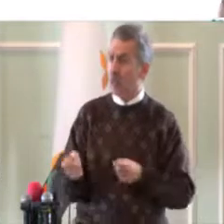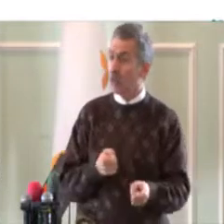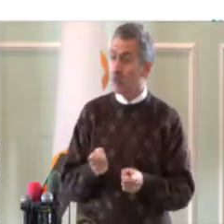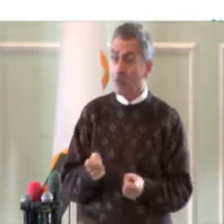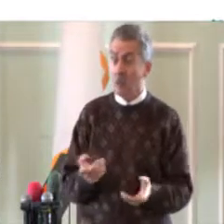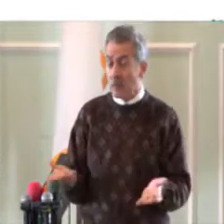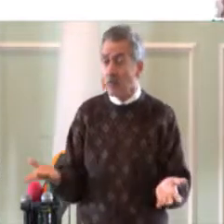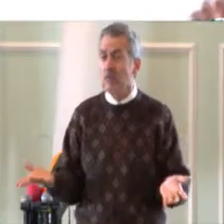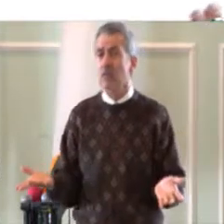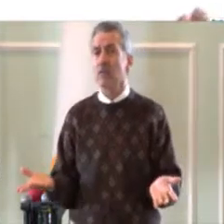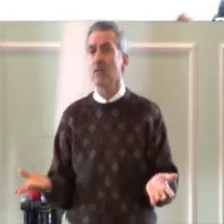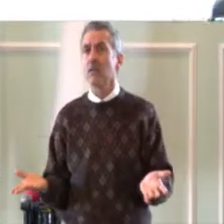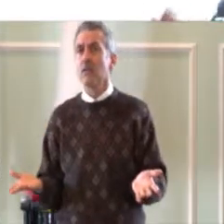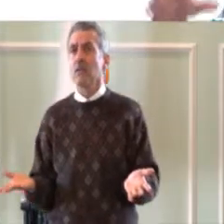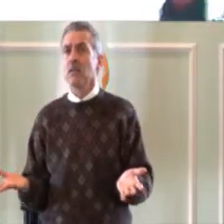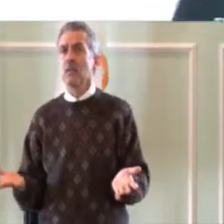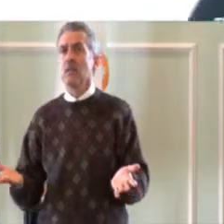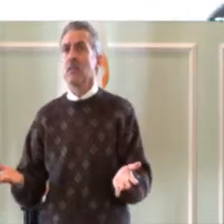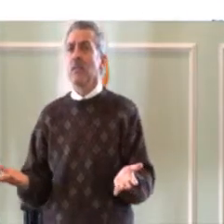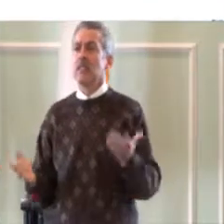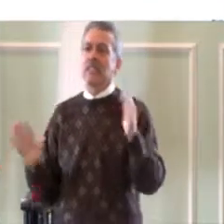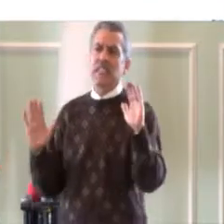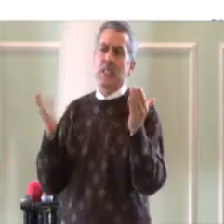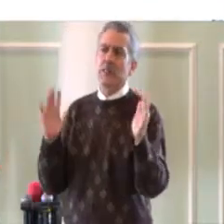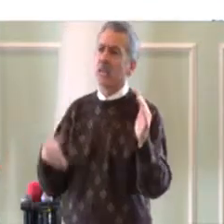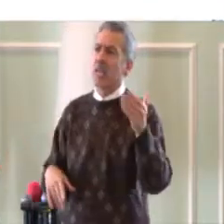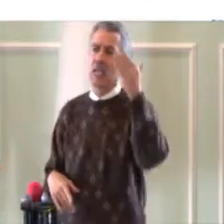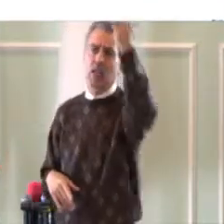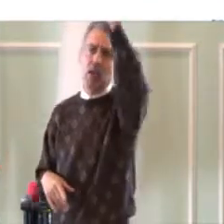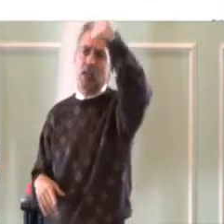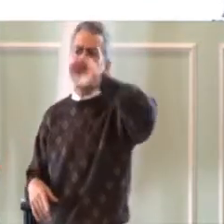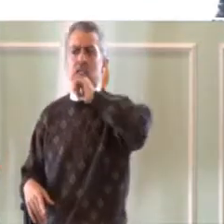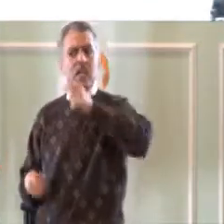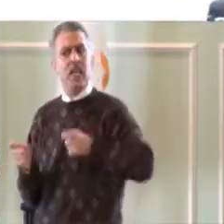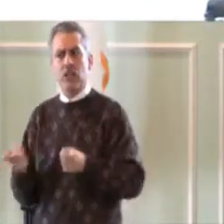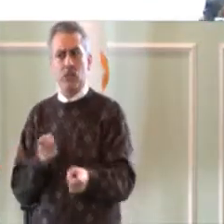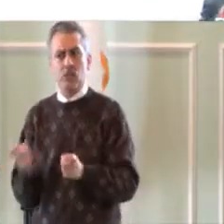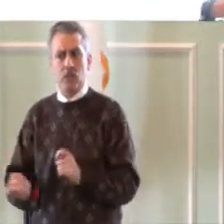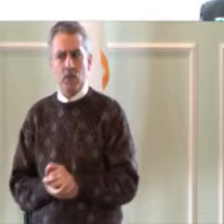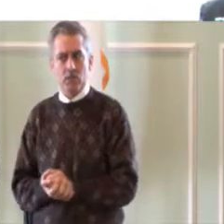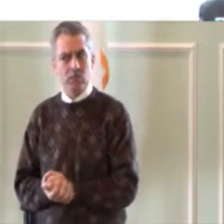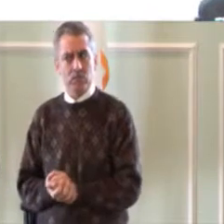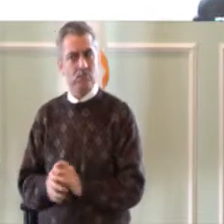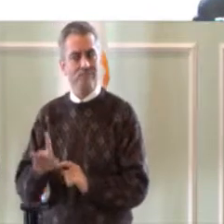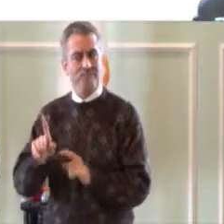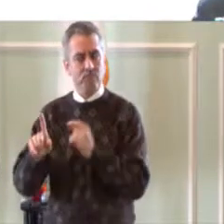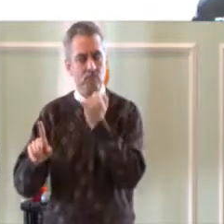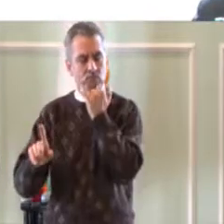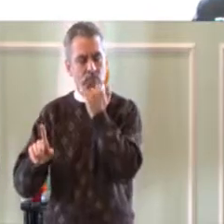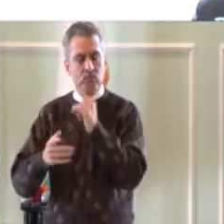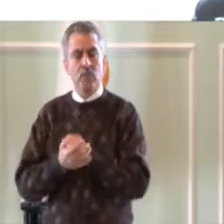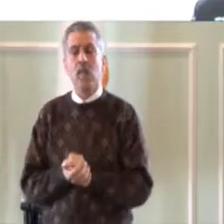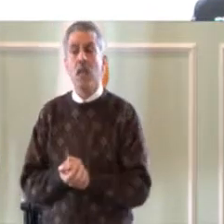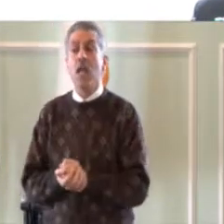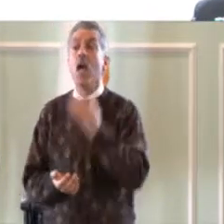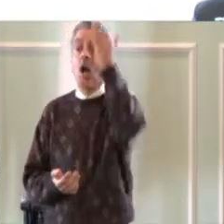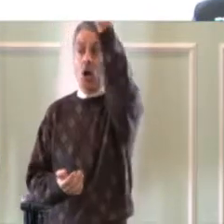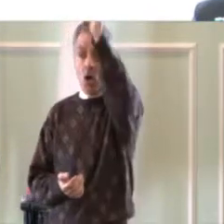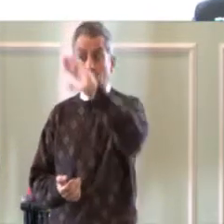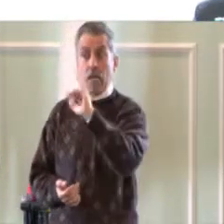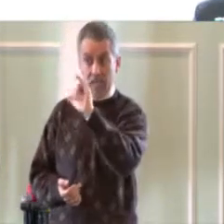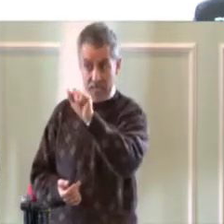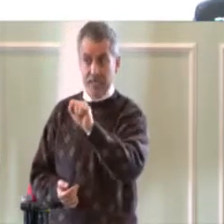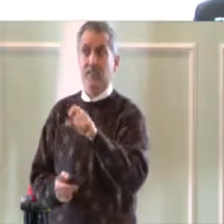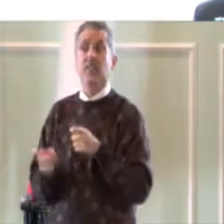so sometimes it seems that God is not in control. But I want to tell you today, God is in charge. He is in